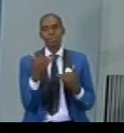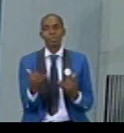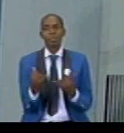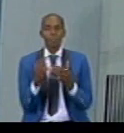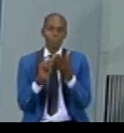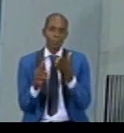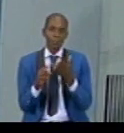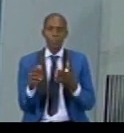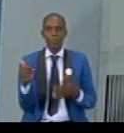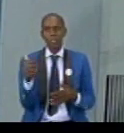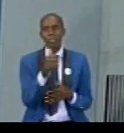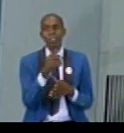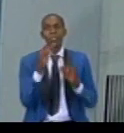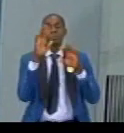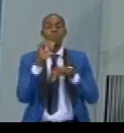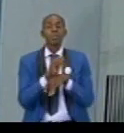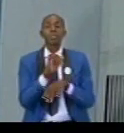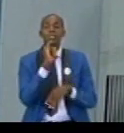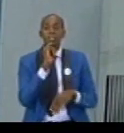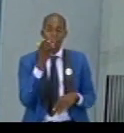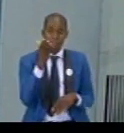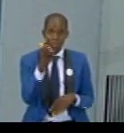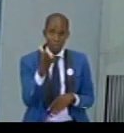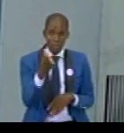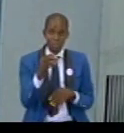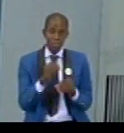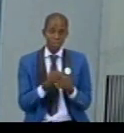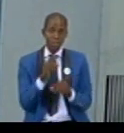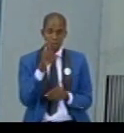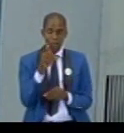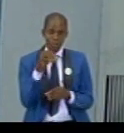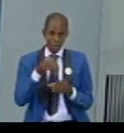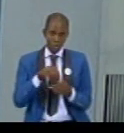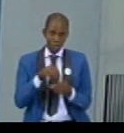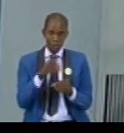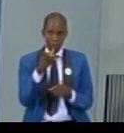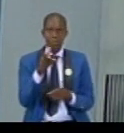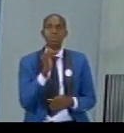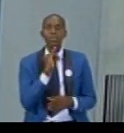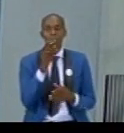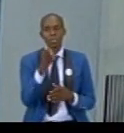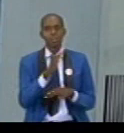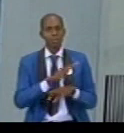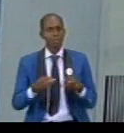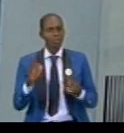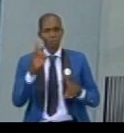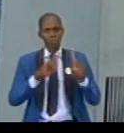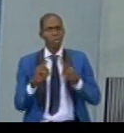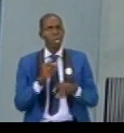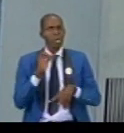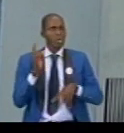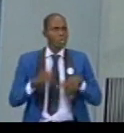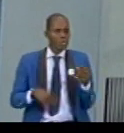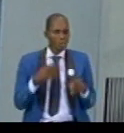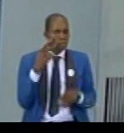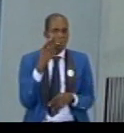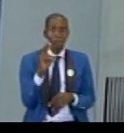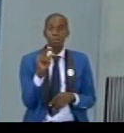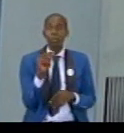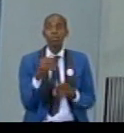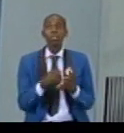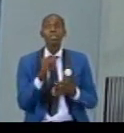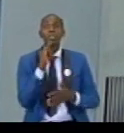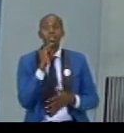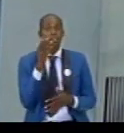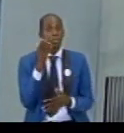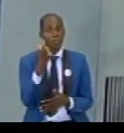Check up. The miracle is there. It's there. Don't say, I can't see it. Check it. It's there. What